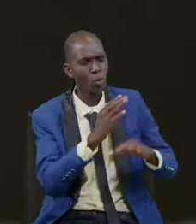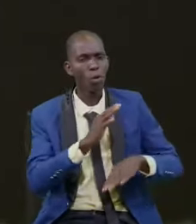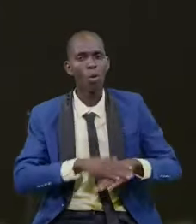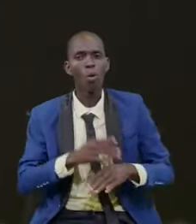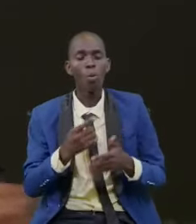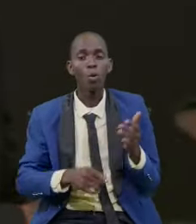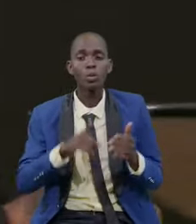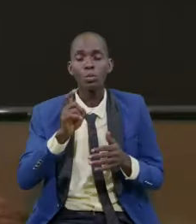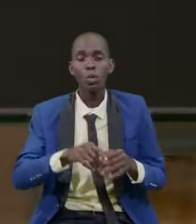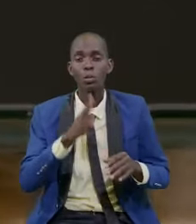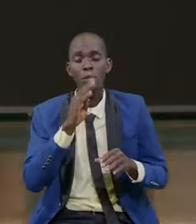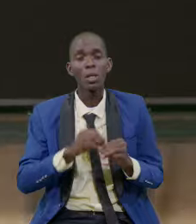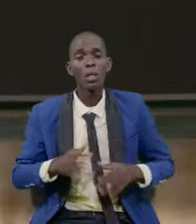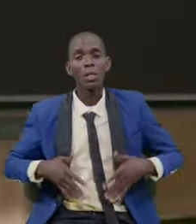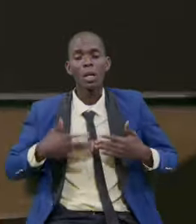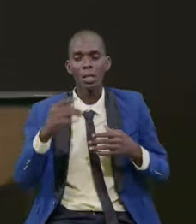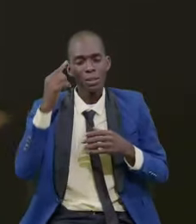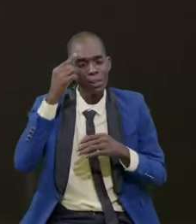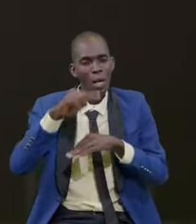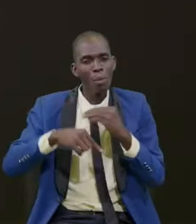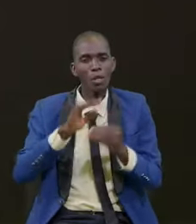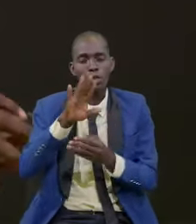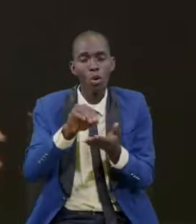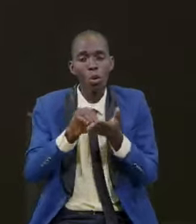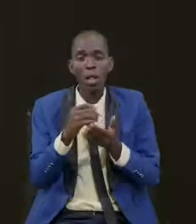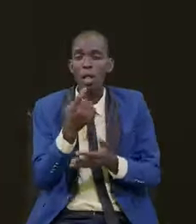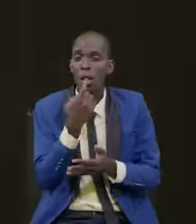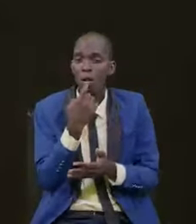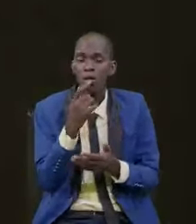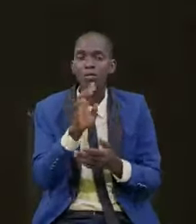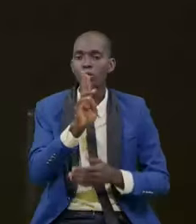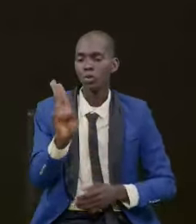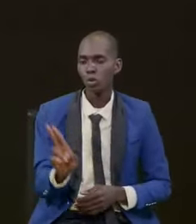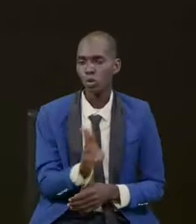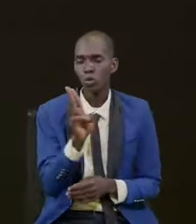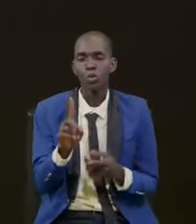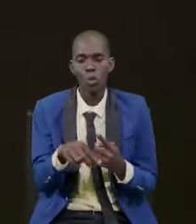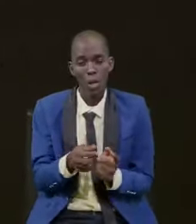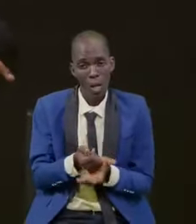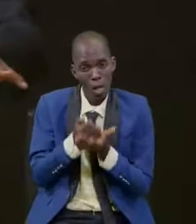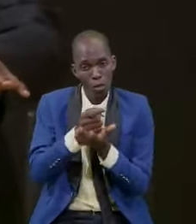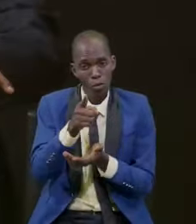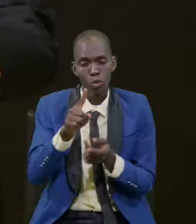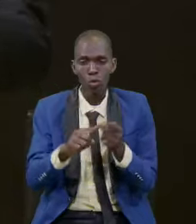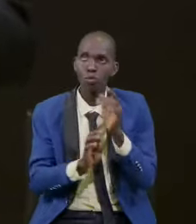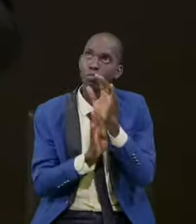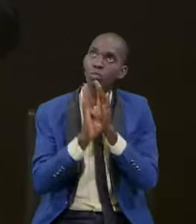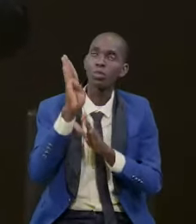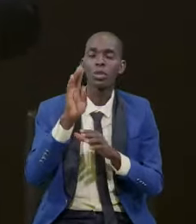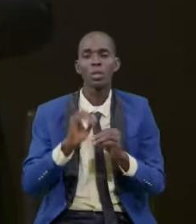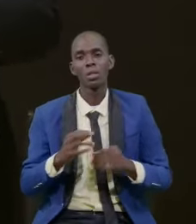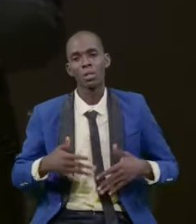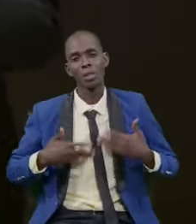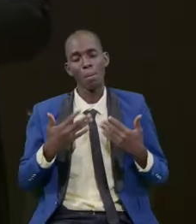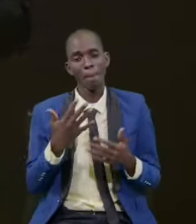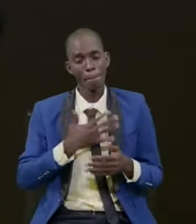life, and think about your tongue being used to make you progress in life. My brethren, be